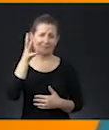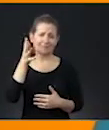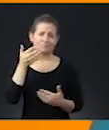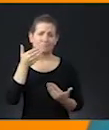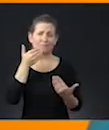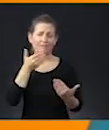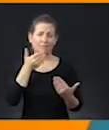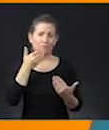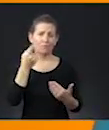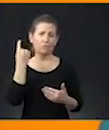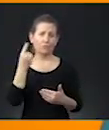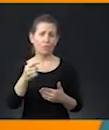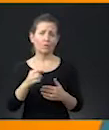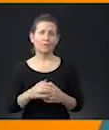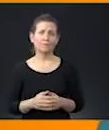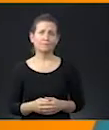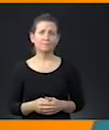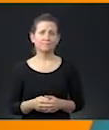Thank you